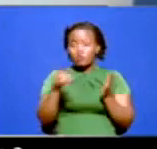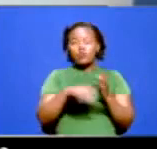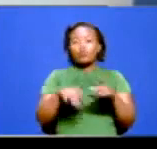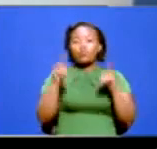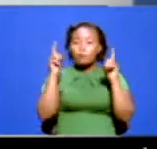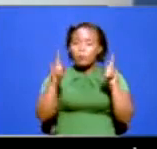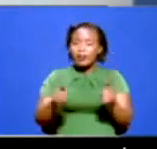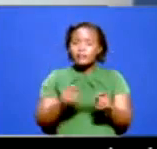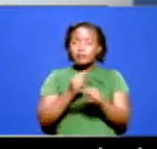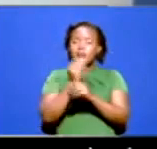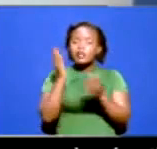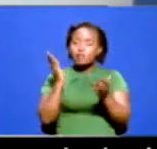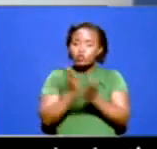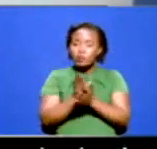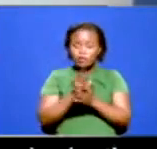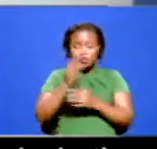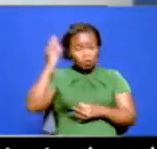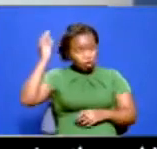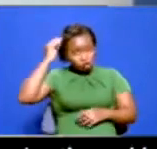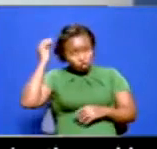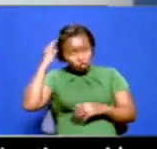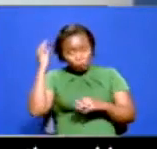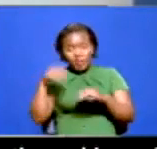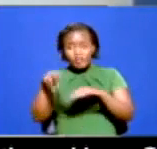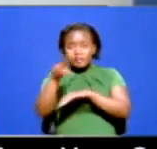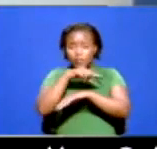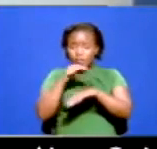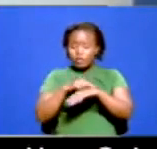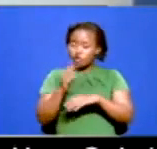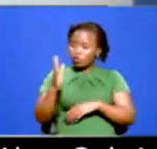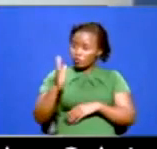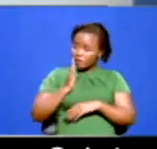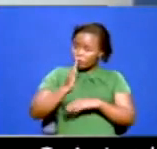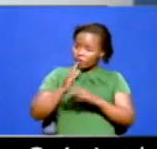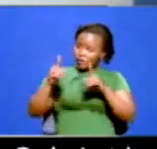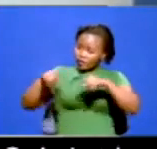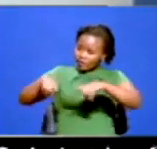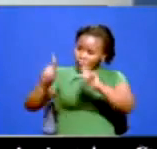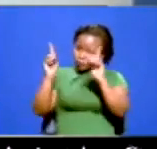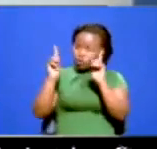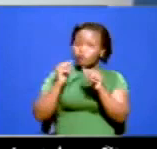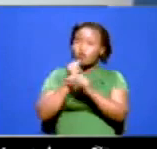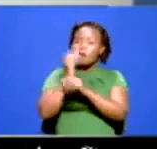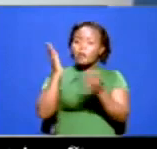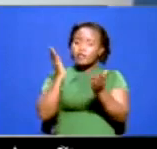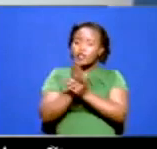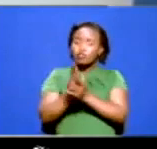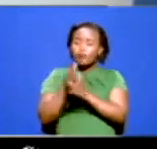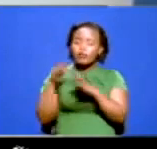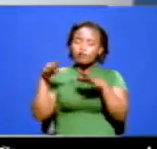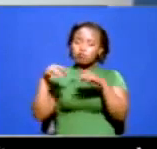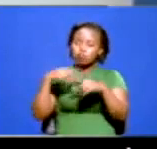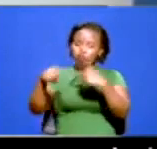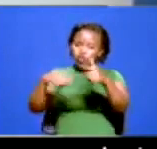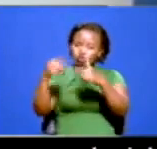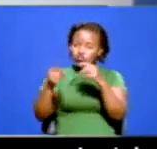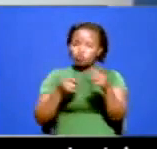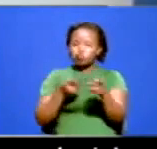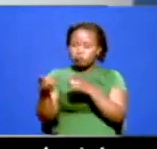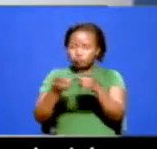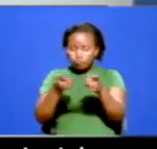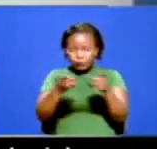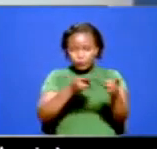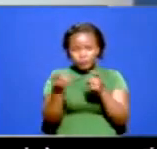the Somali national security forces themselves taking the war that is remaining under